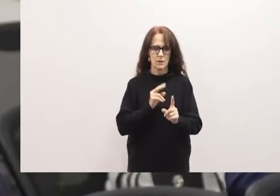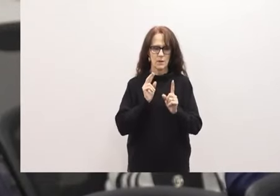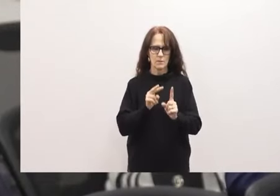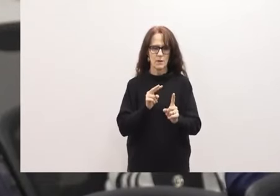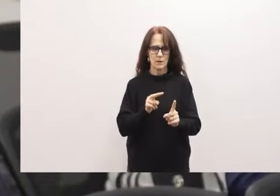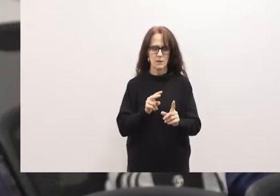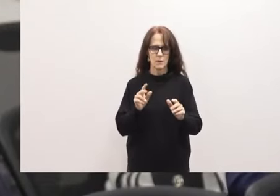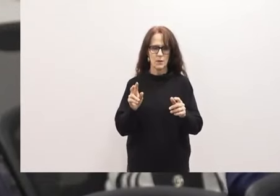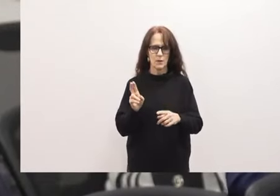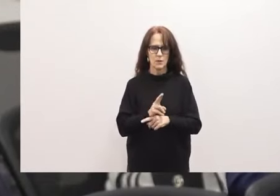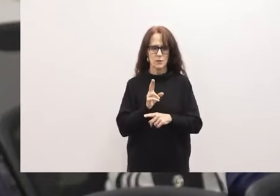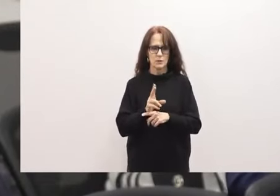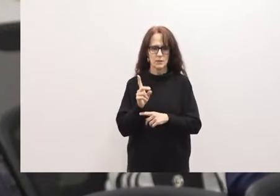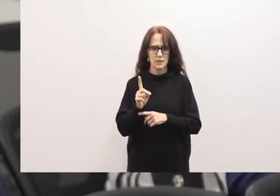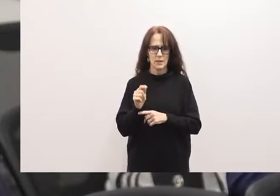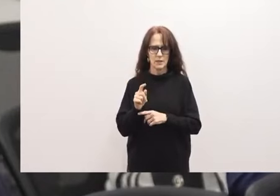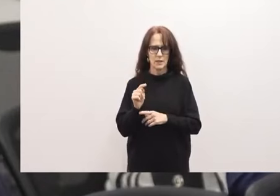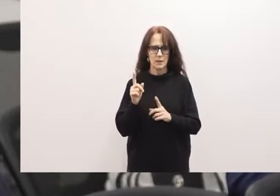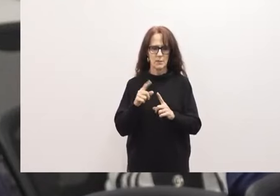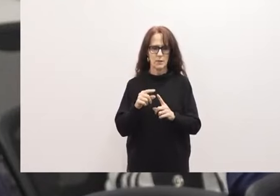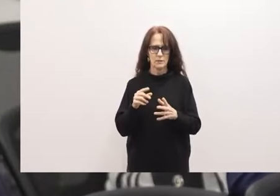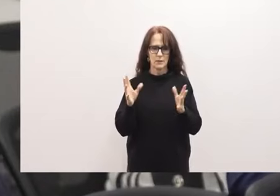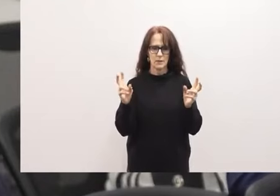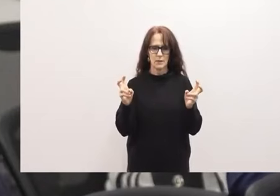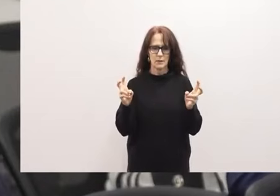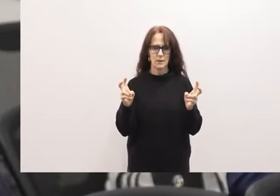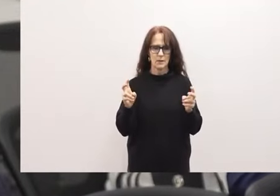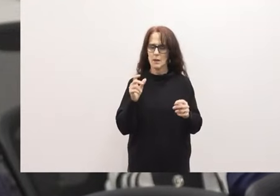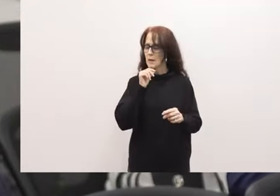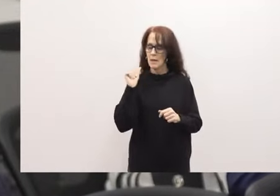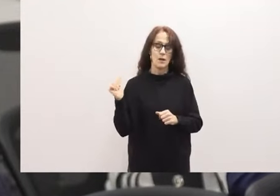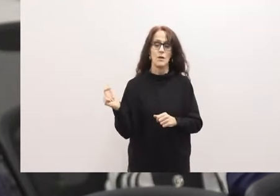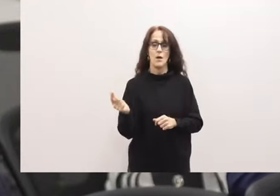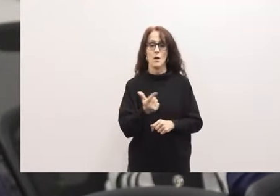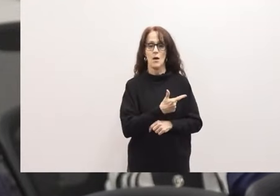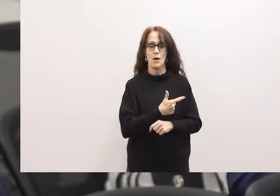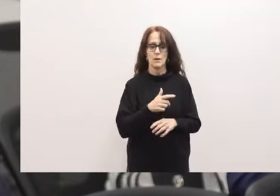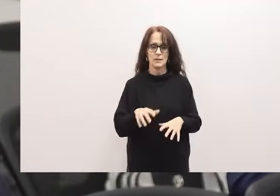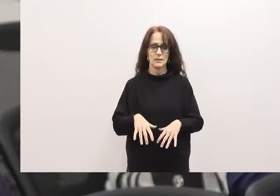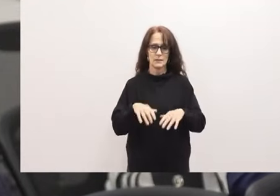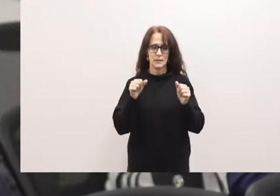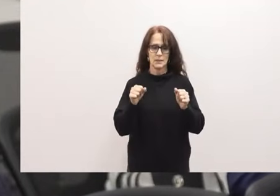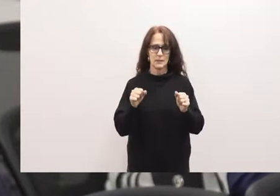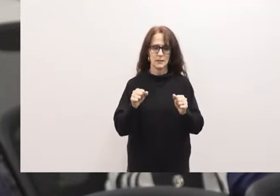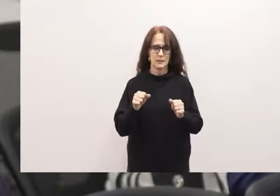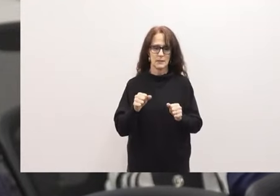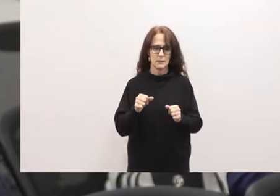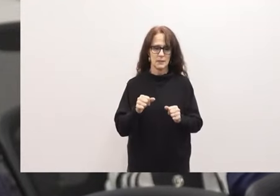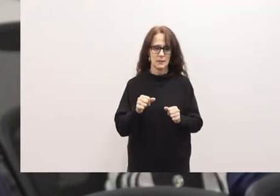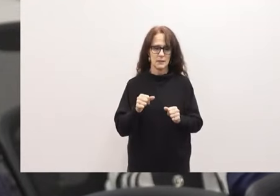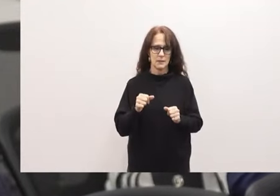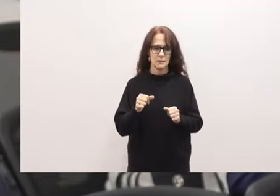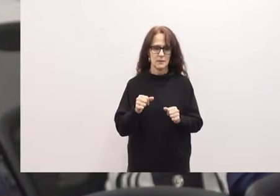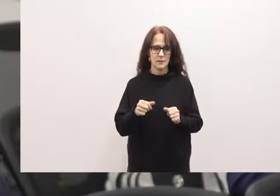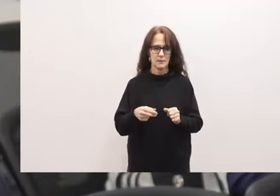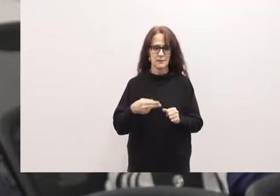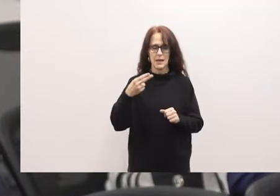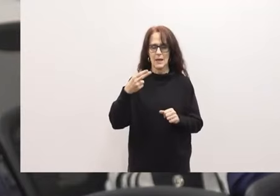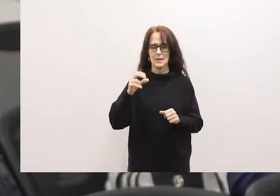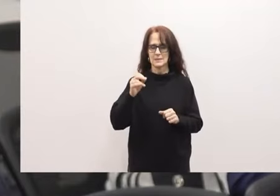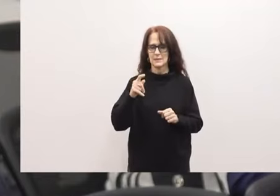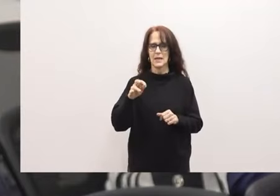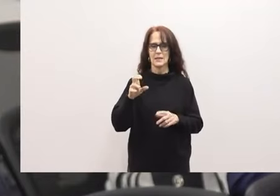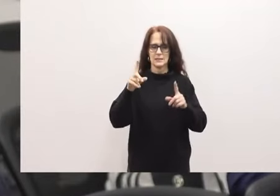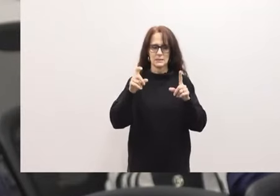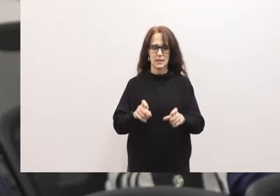using these data points. And I'll just call out, not everyone has taken those high stake tests in the past couple of years. We're just starting to get